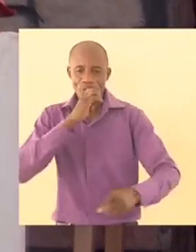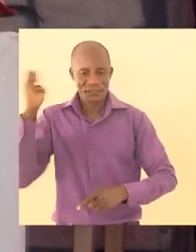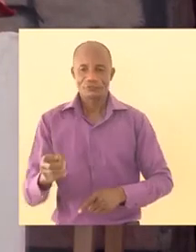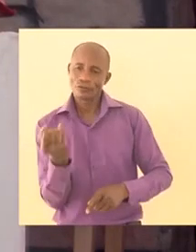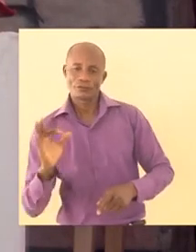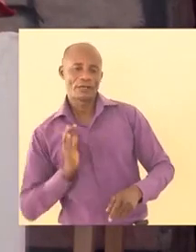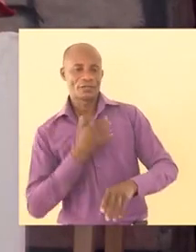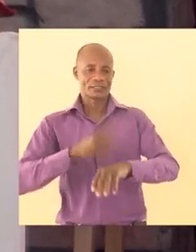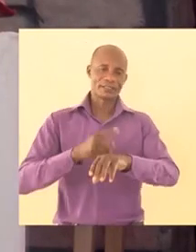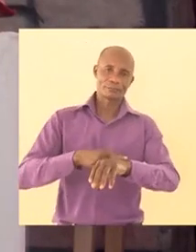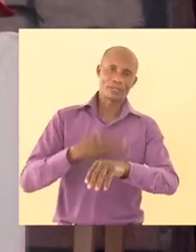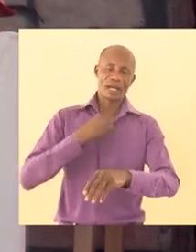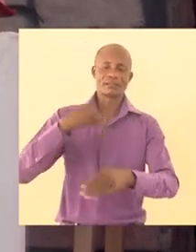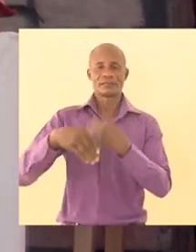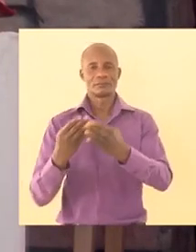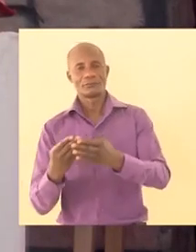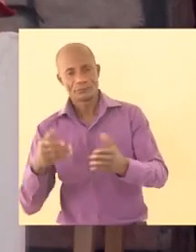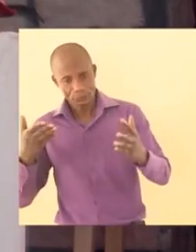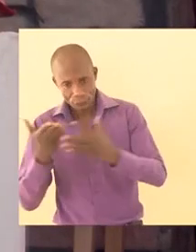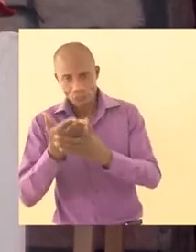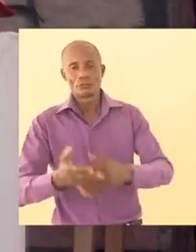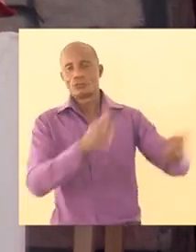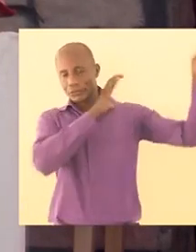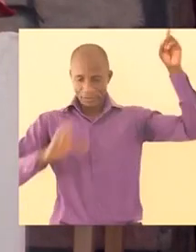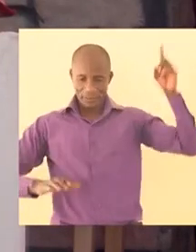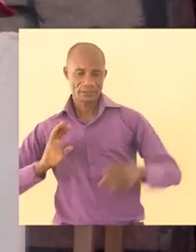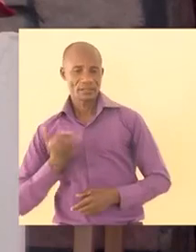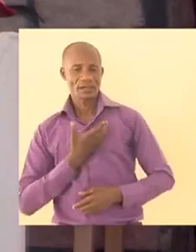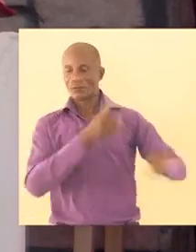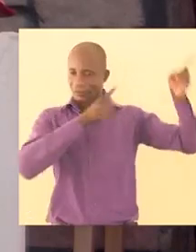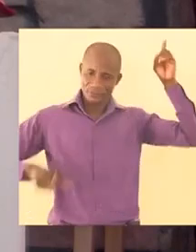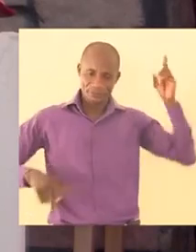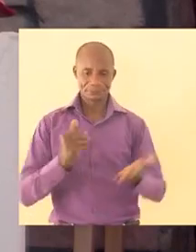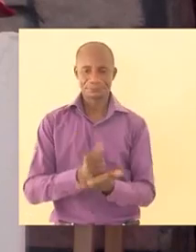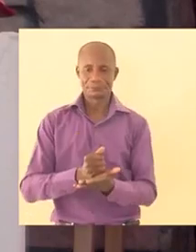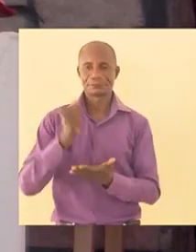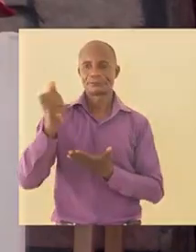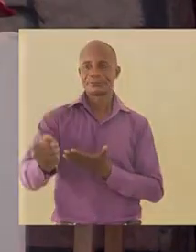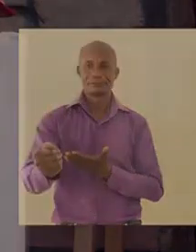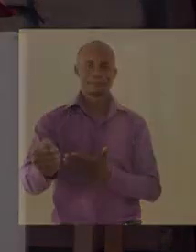evils of our day and of our generation through Christ our Lord.